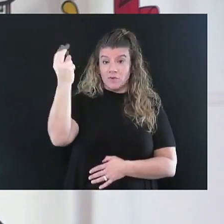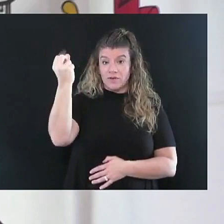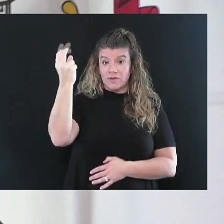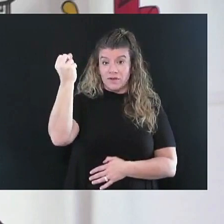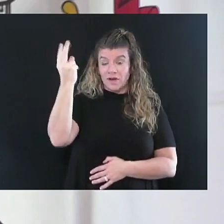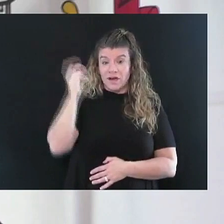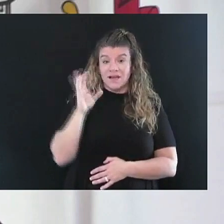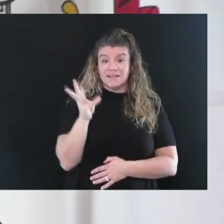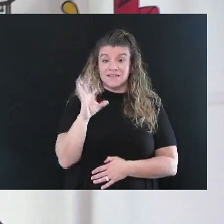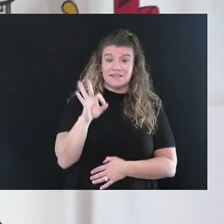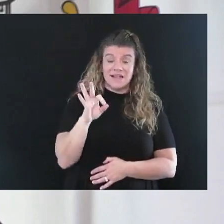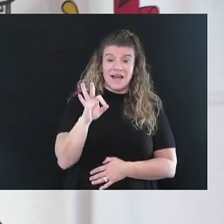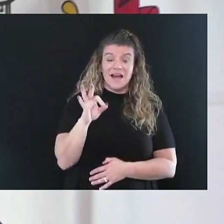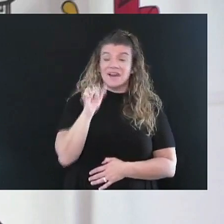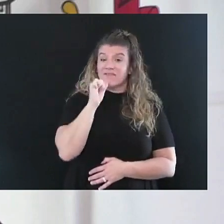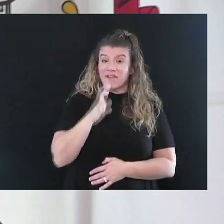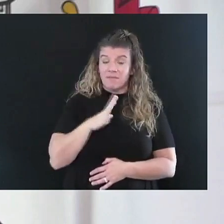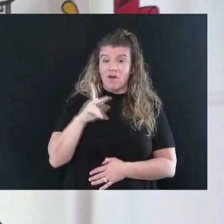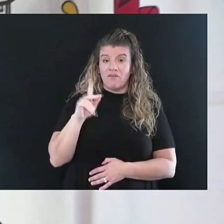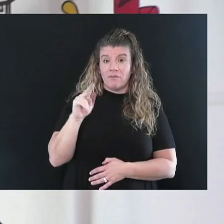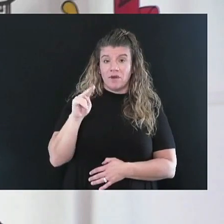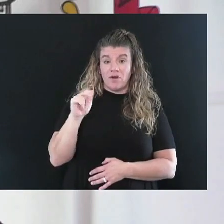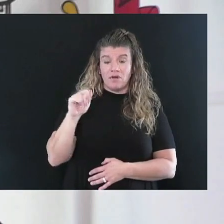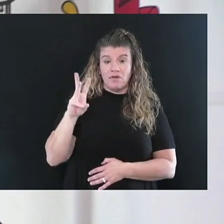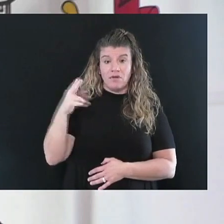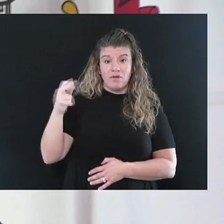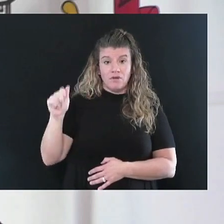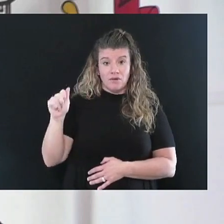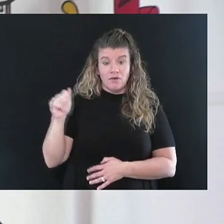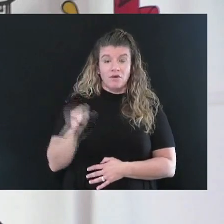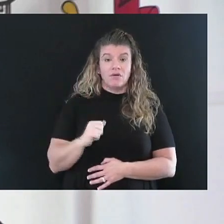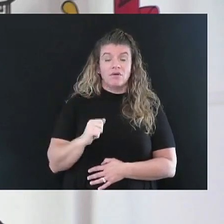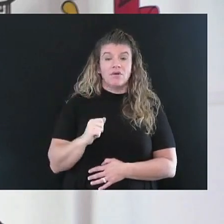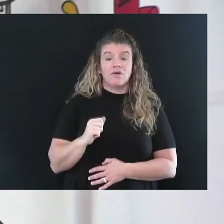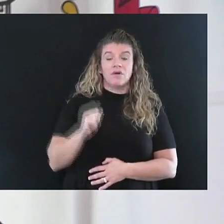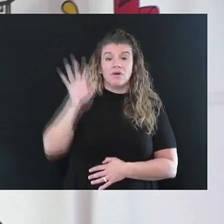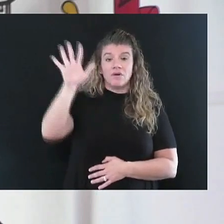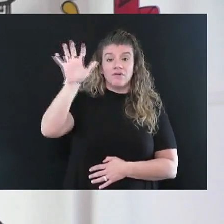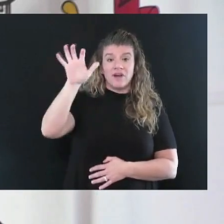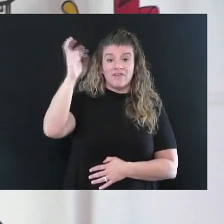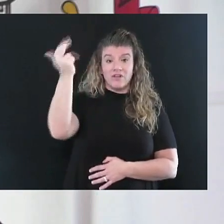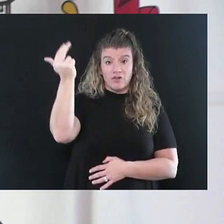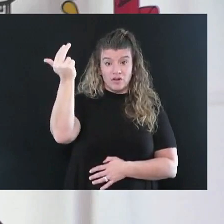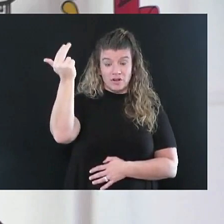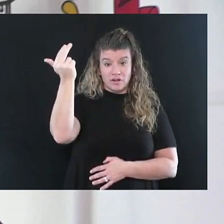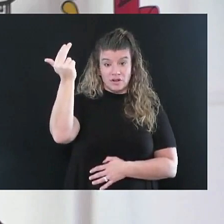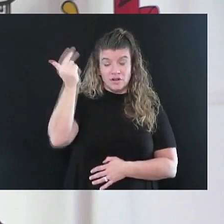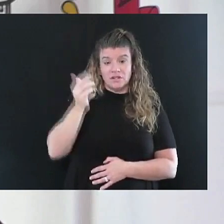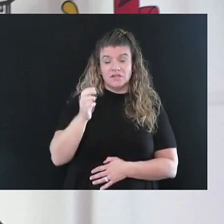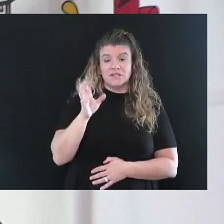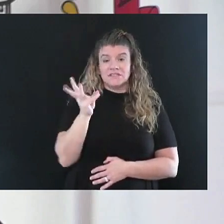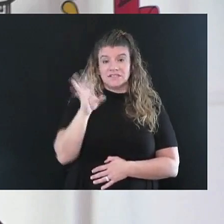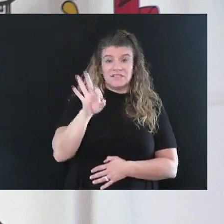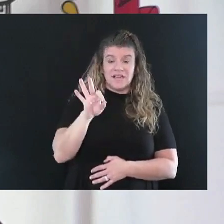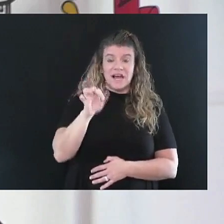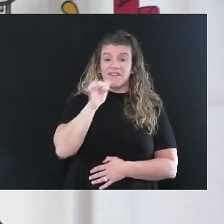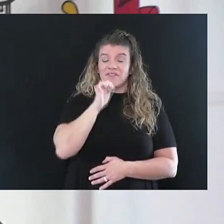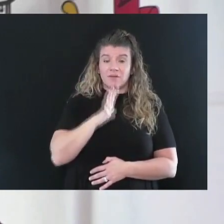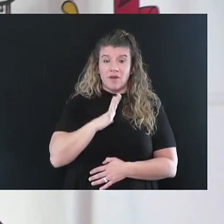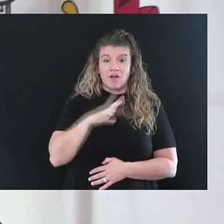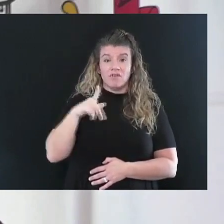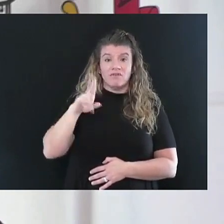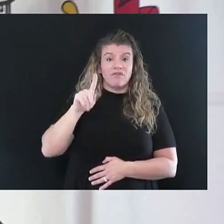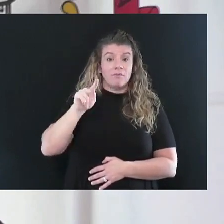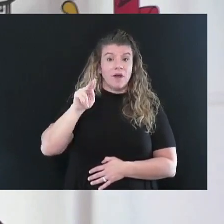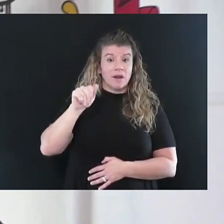death is a 69-year-old female from Kanawha County. Our 513th death is a 69-year-old female from